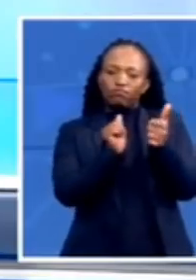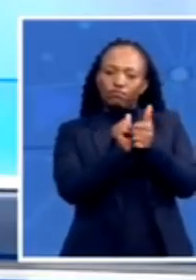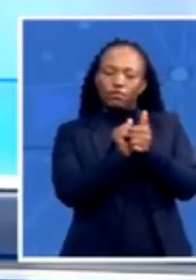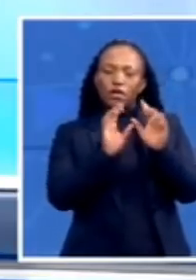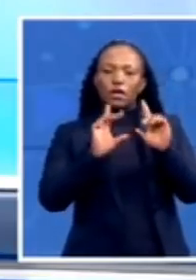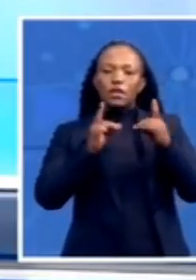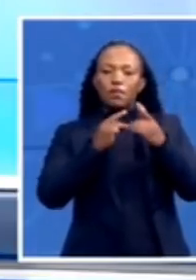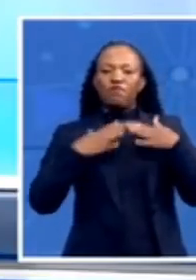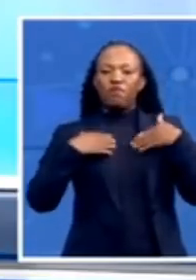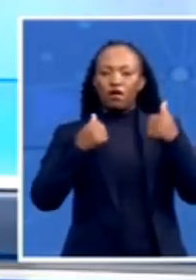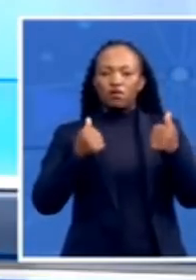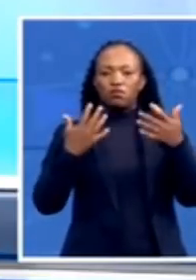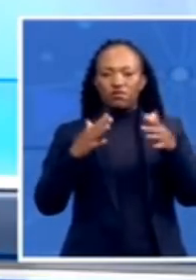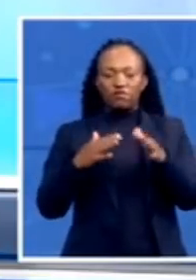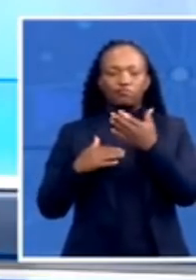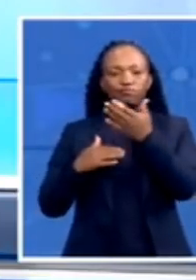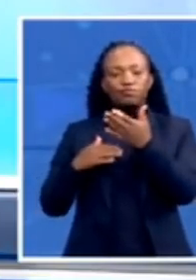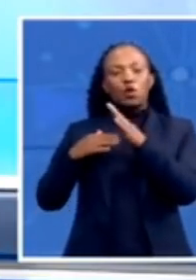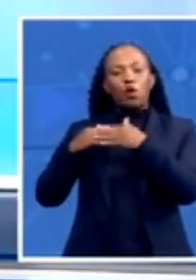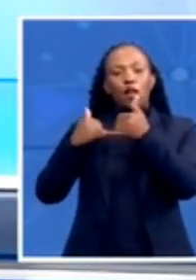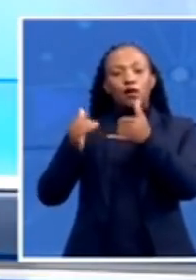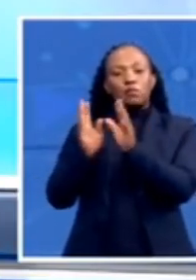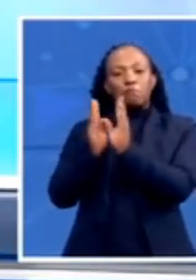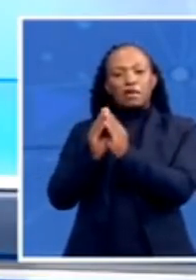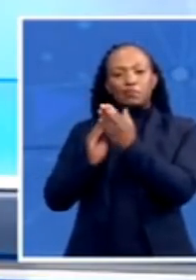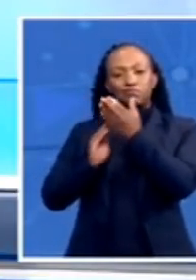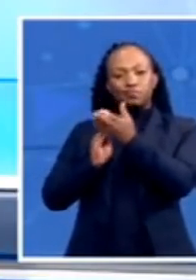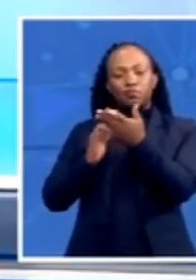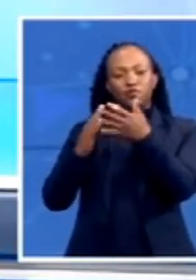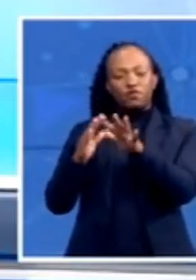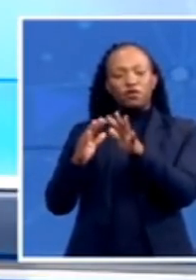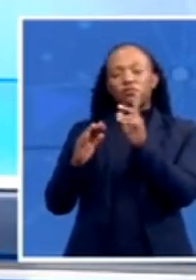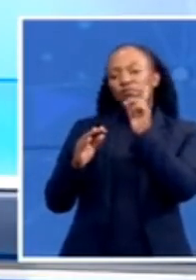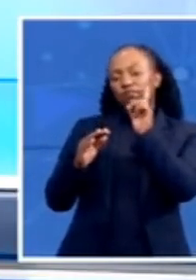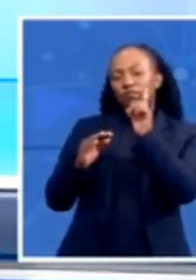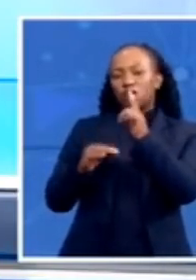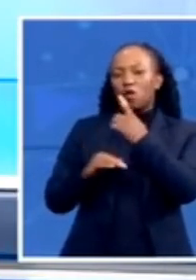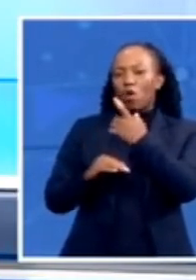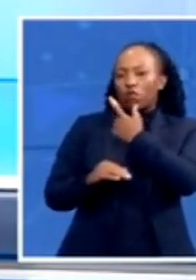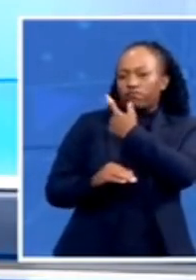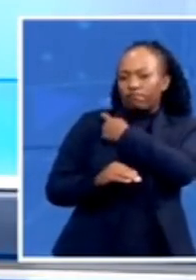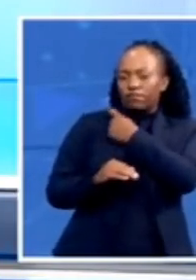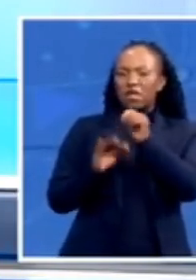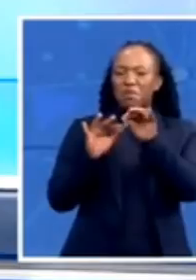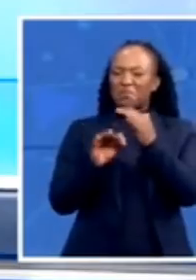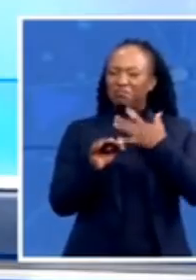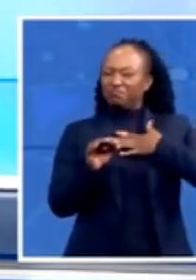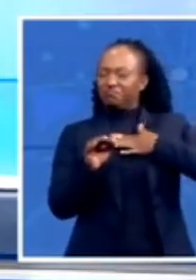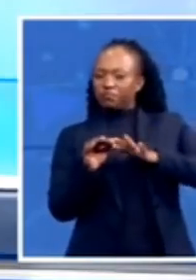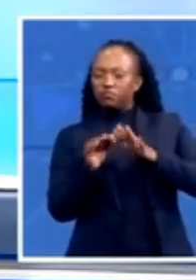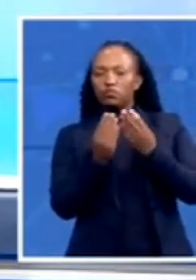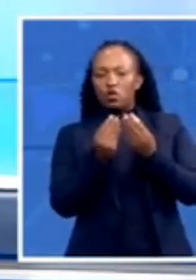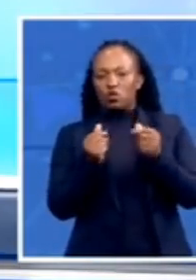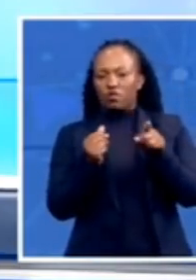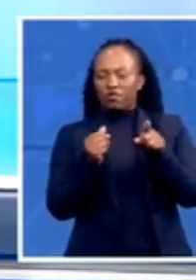on mitigating COVID-19 vaccine hesitancy in South Africa. The country has rolled out the national COVID-19 vaccine program, which aims